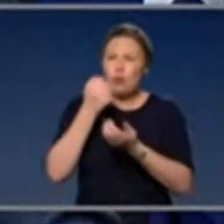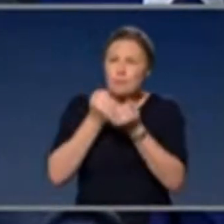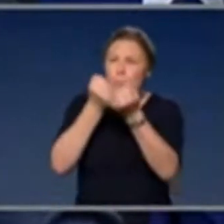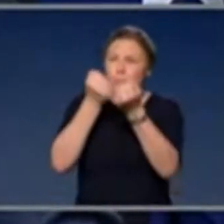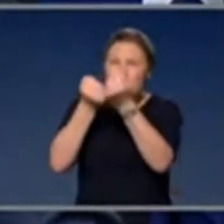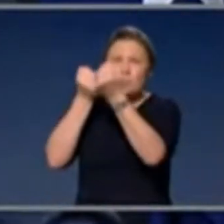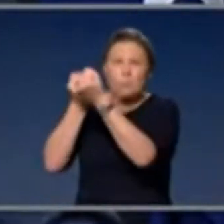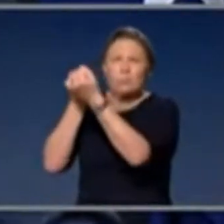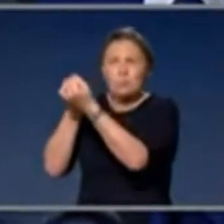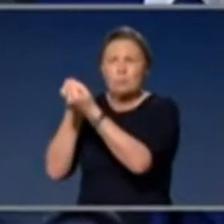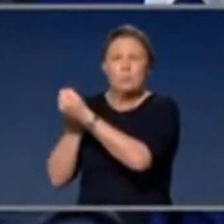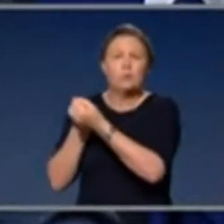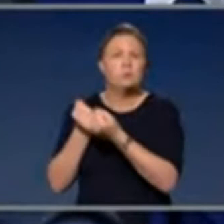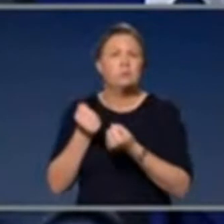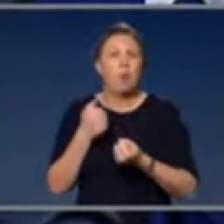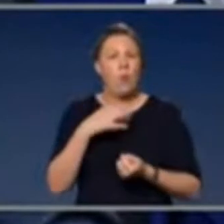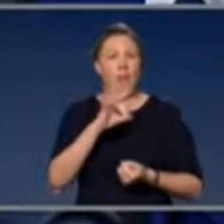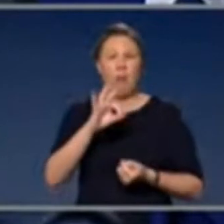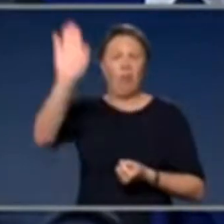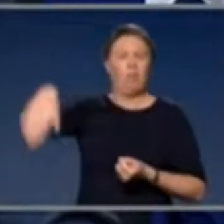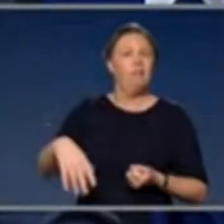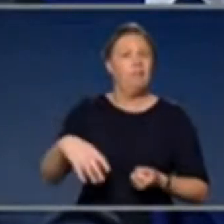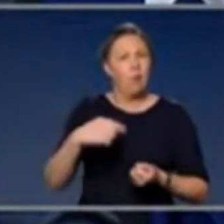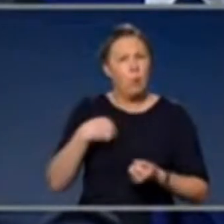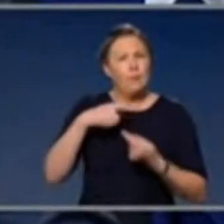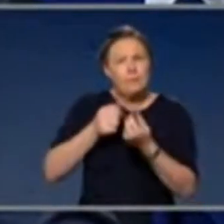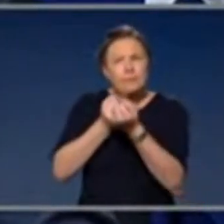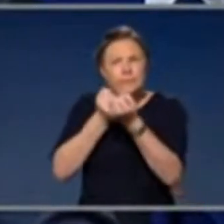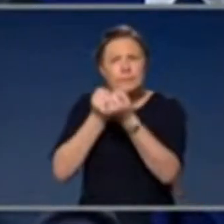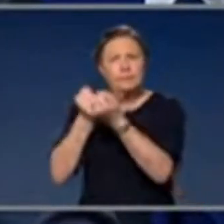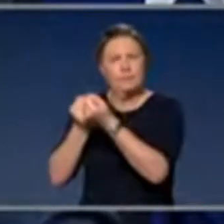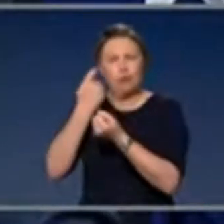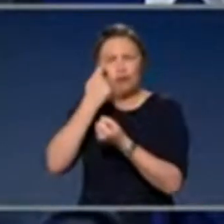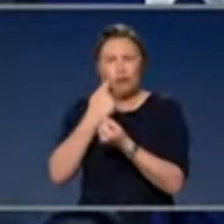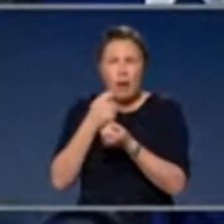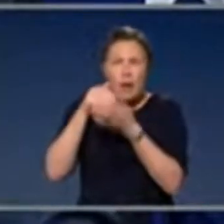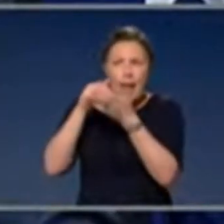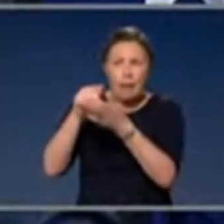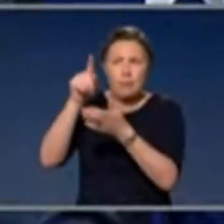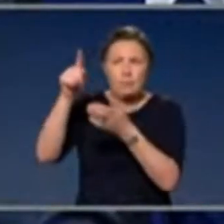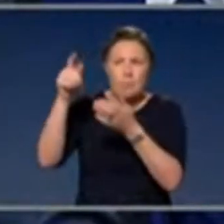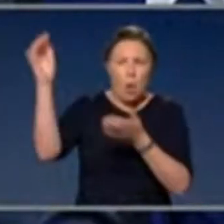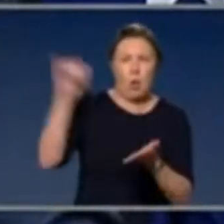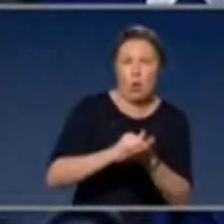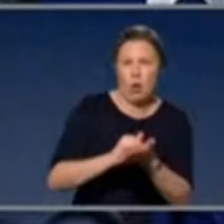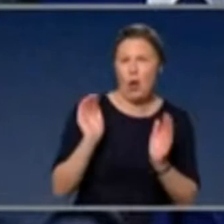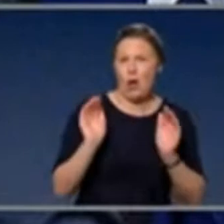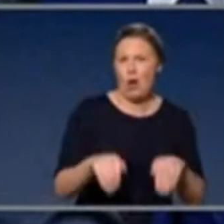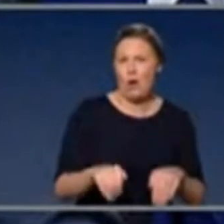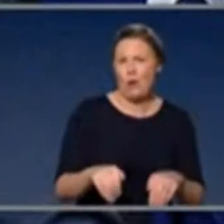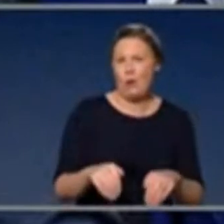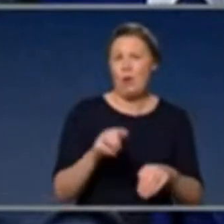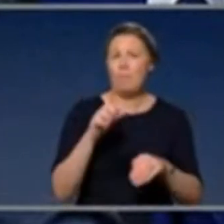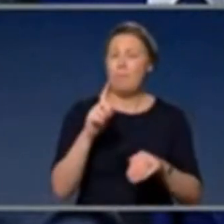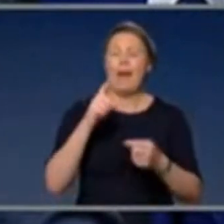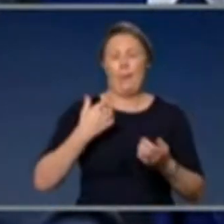those circumstances, and we'll be doing more to help them in those circumstances and to assist them to get home within those caps. But we'll be reviewing